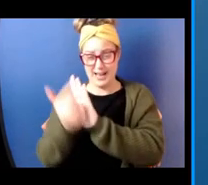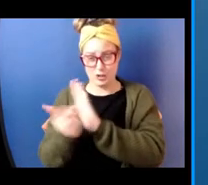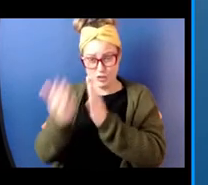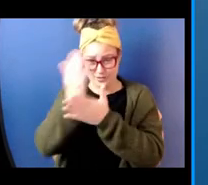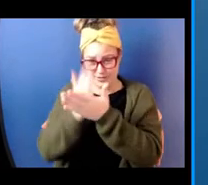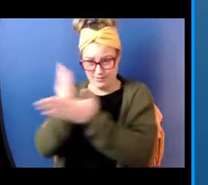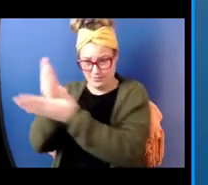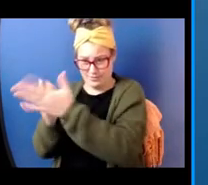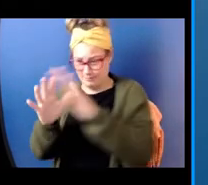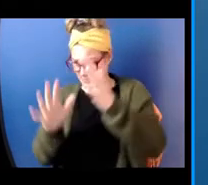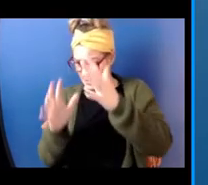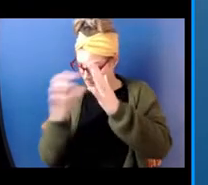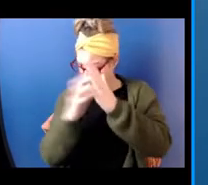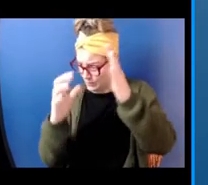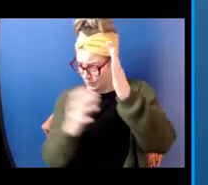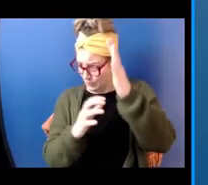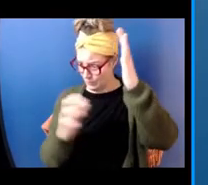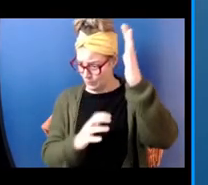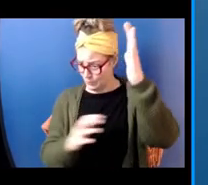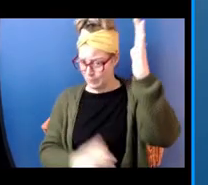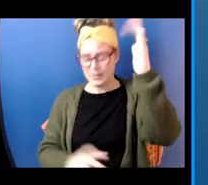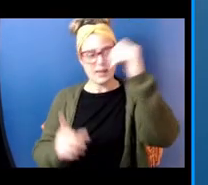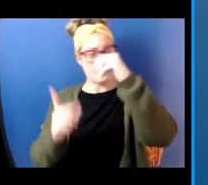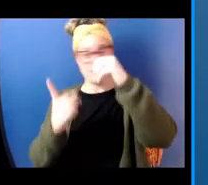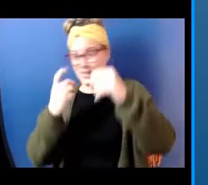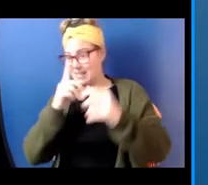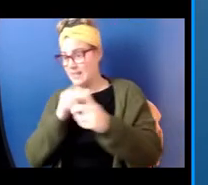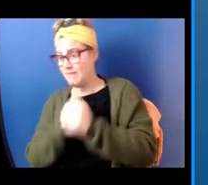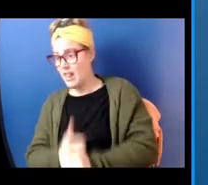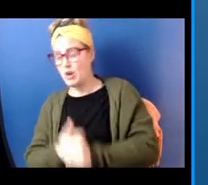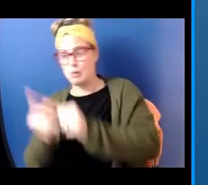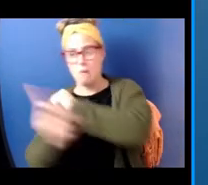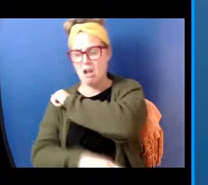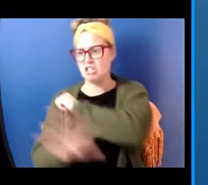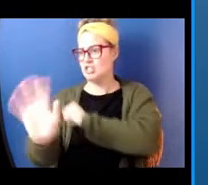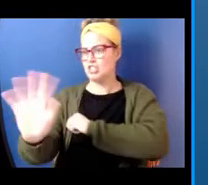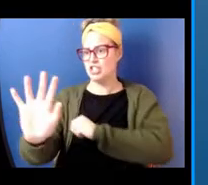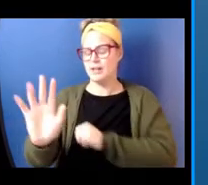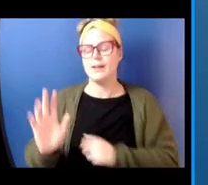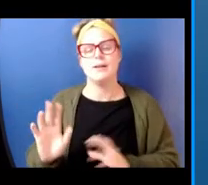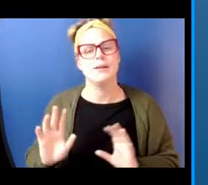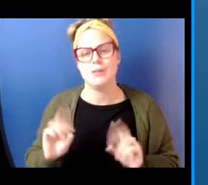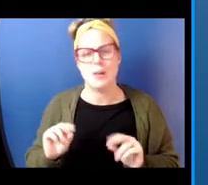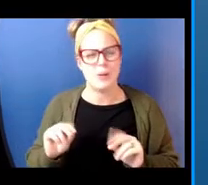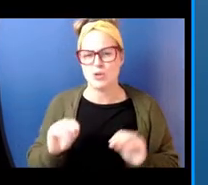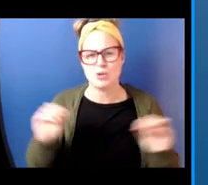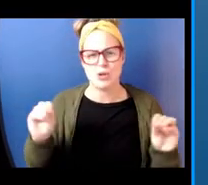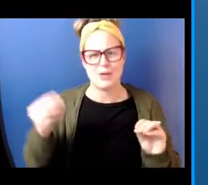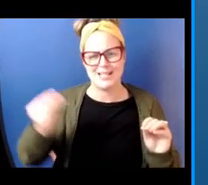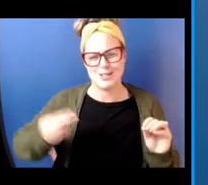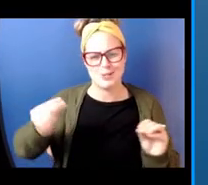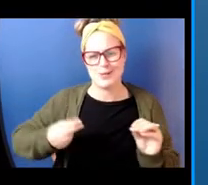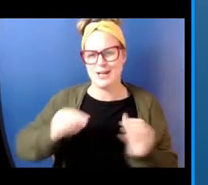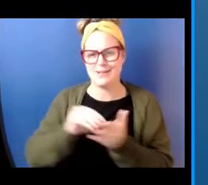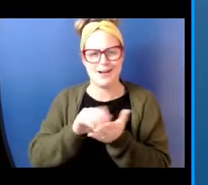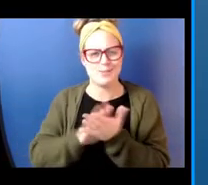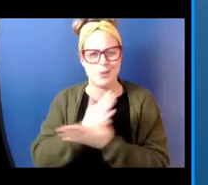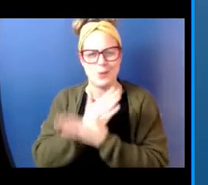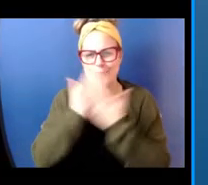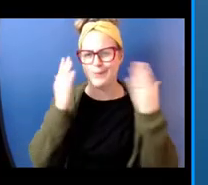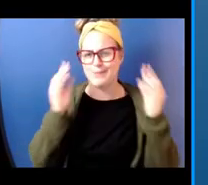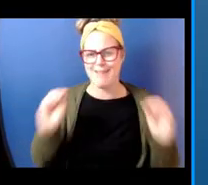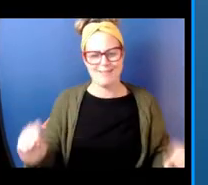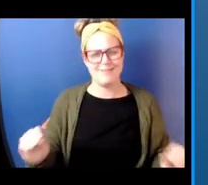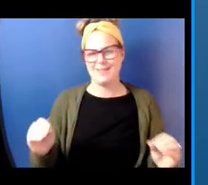just it just brings to uh for the four important issues on voting rights